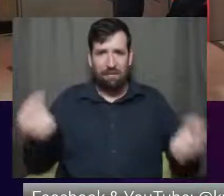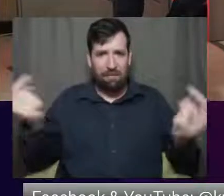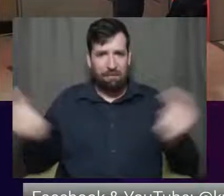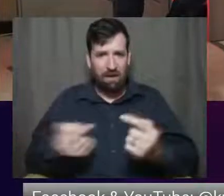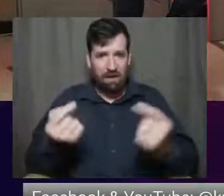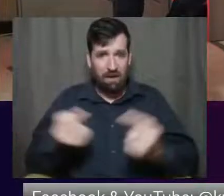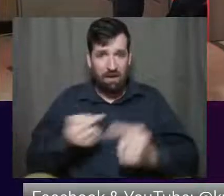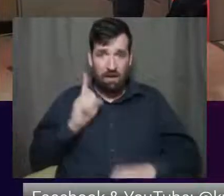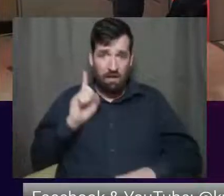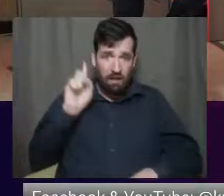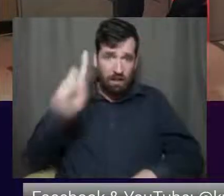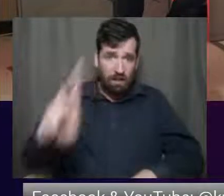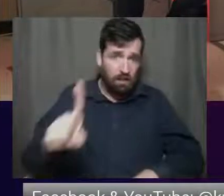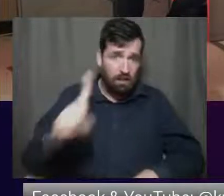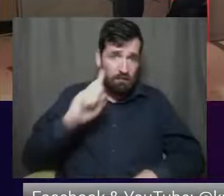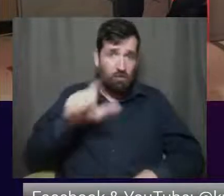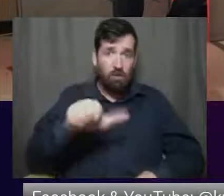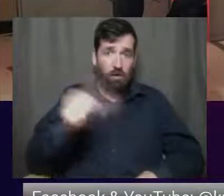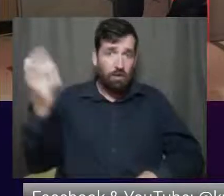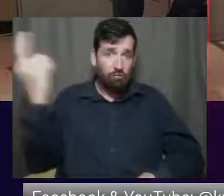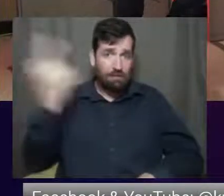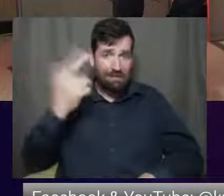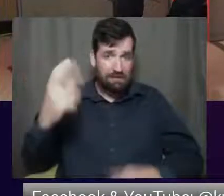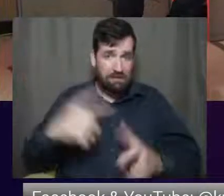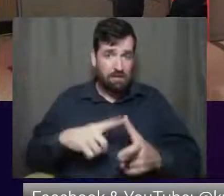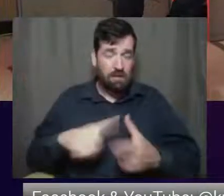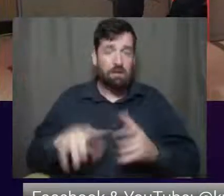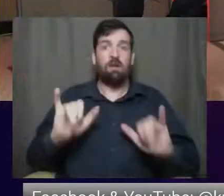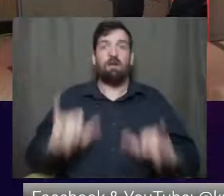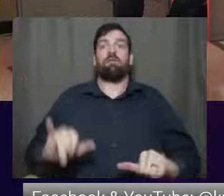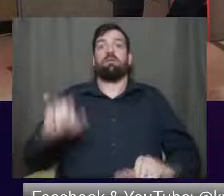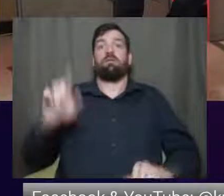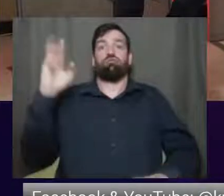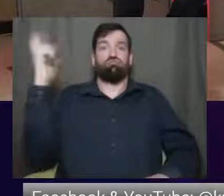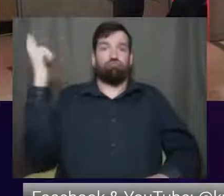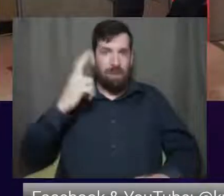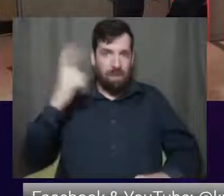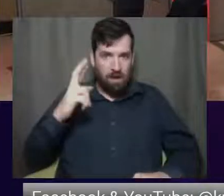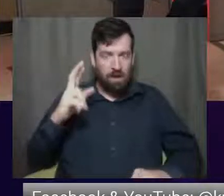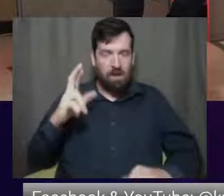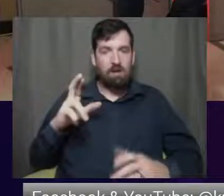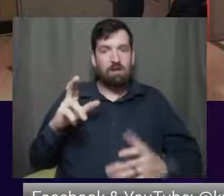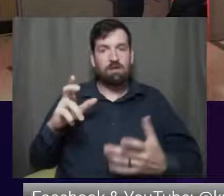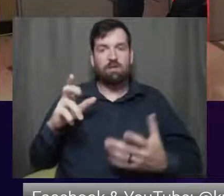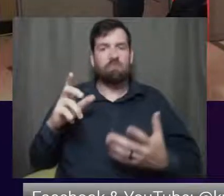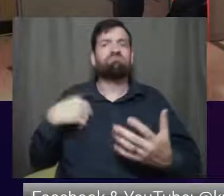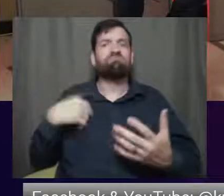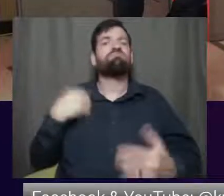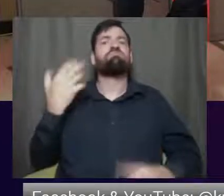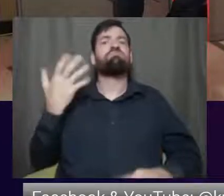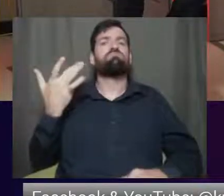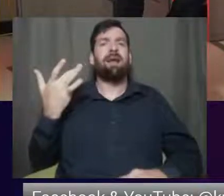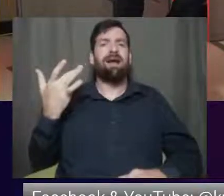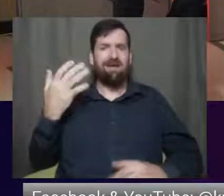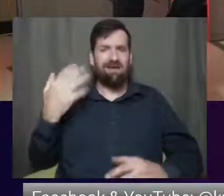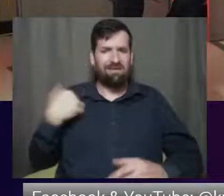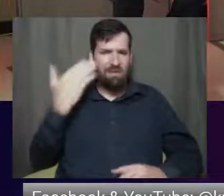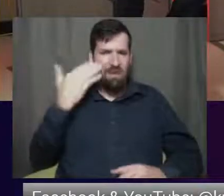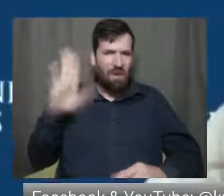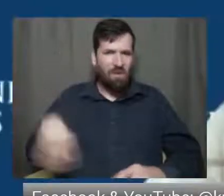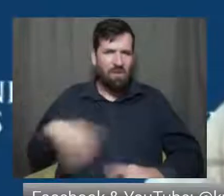other reason and you realized that he had this issue? How would someone know that they needed to come see you as a good starting